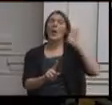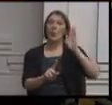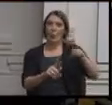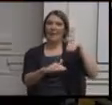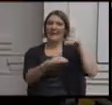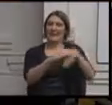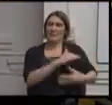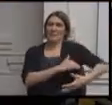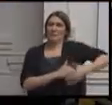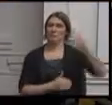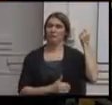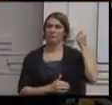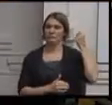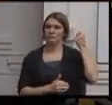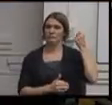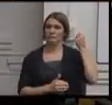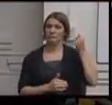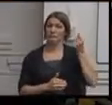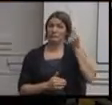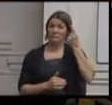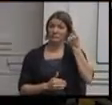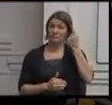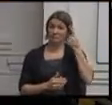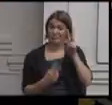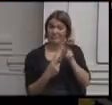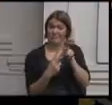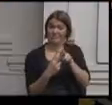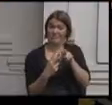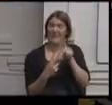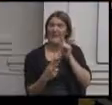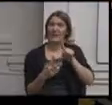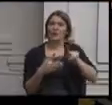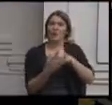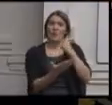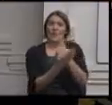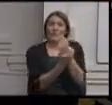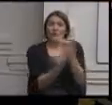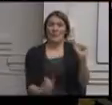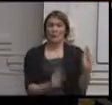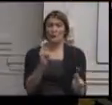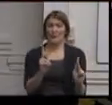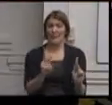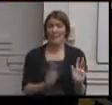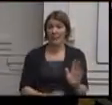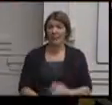that of the victims, but their only function is to initiate rescue.